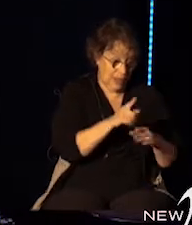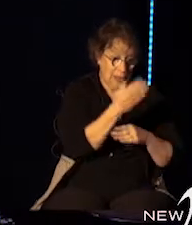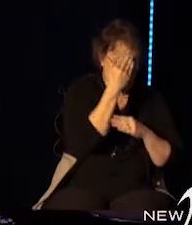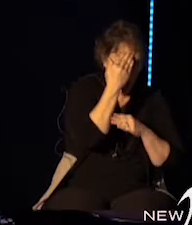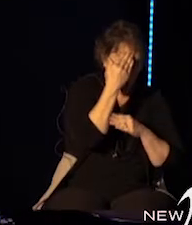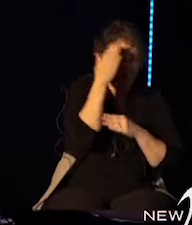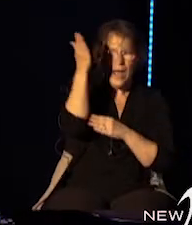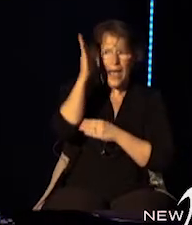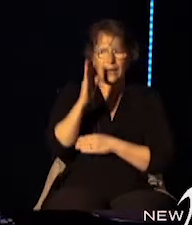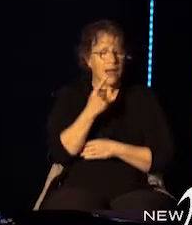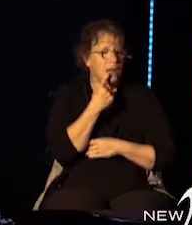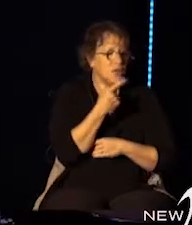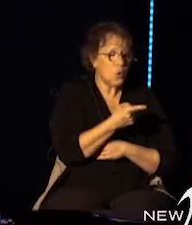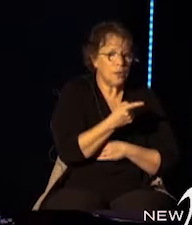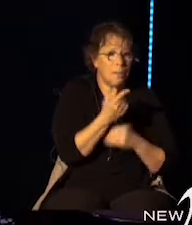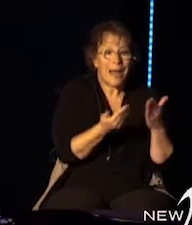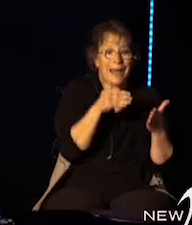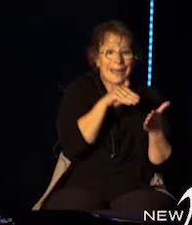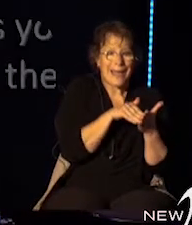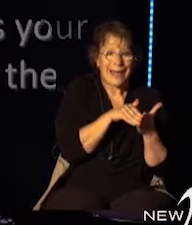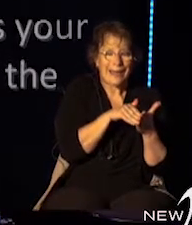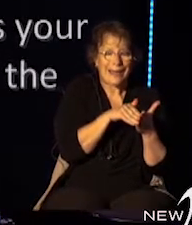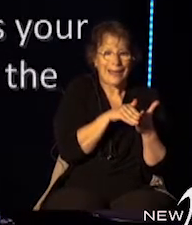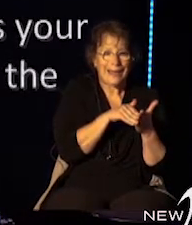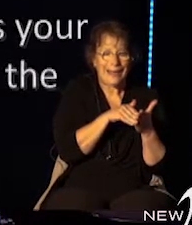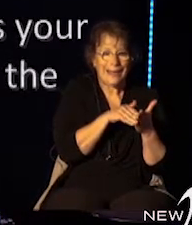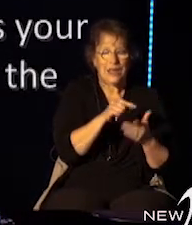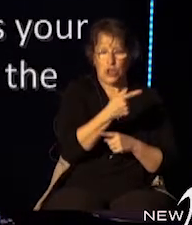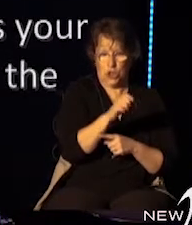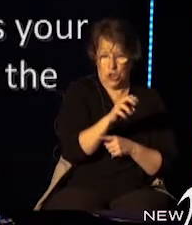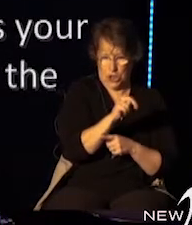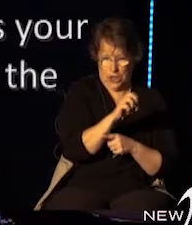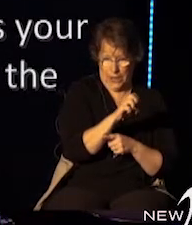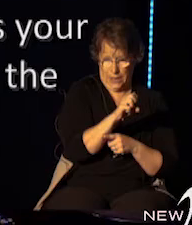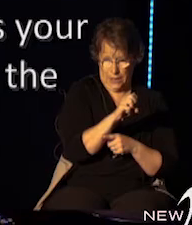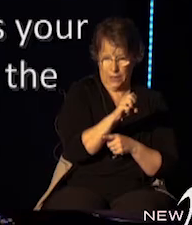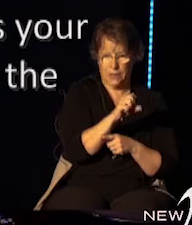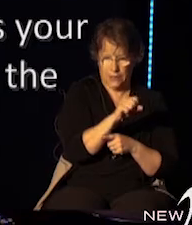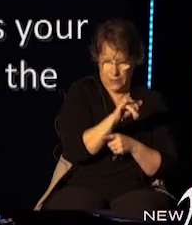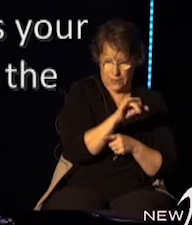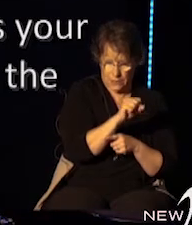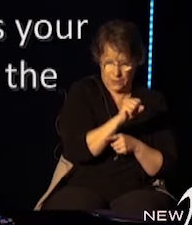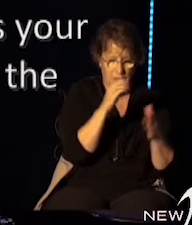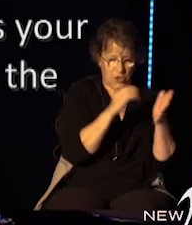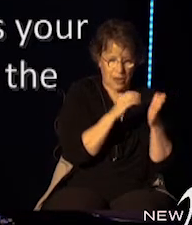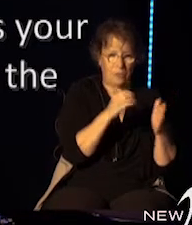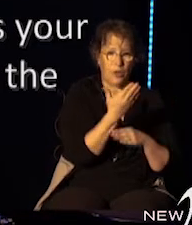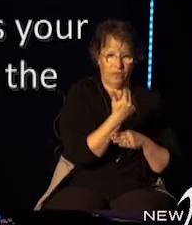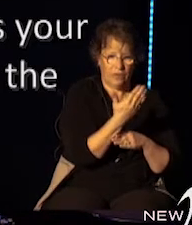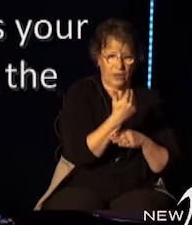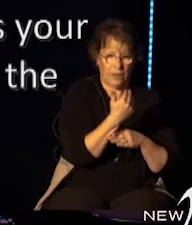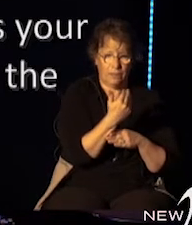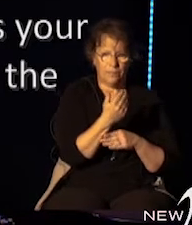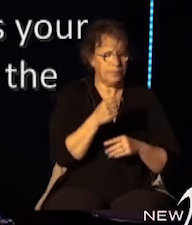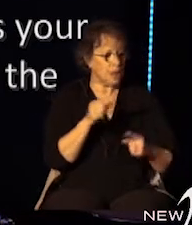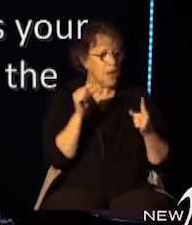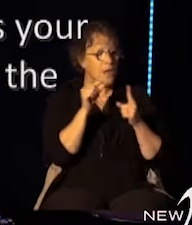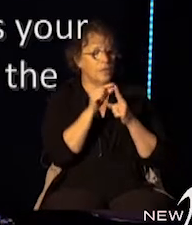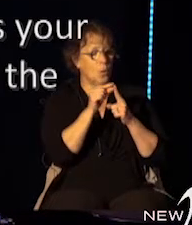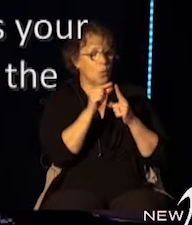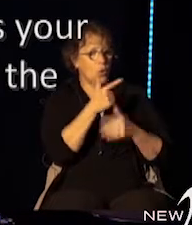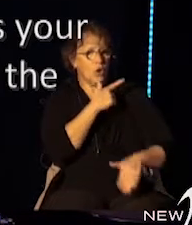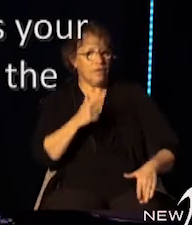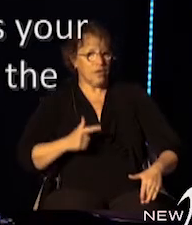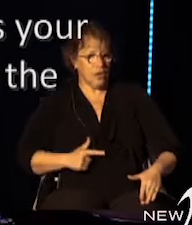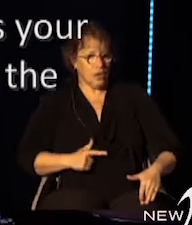Genesis chapter 15. Then the word of the Lord came to him. A son who is your own flesh and blood will be your